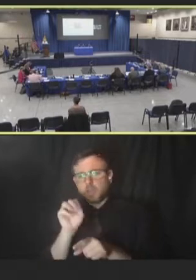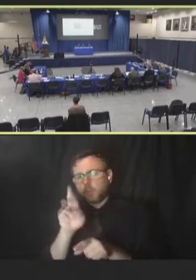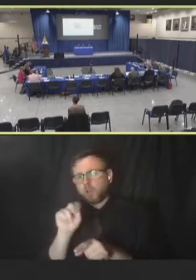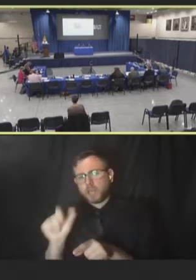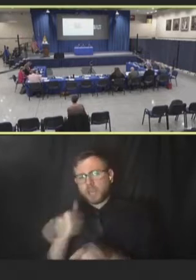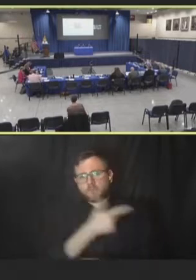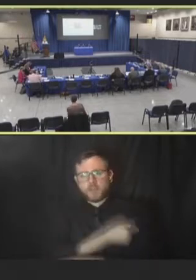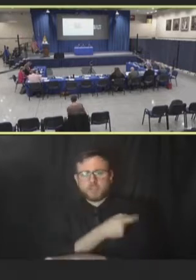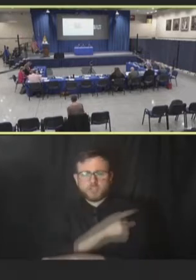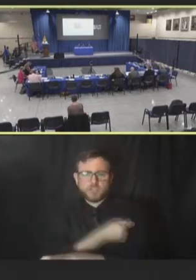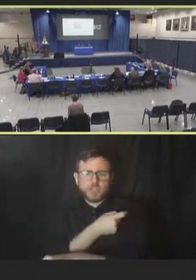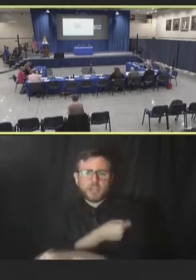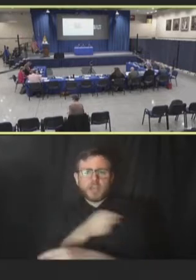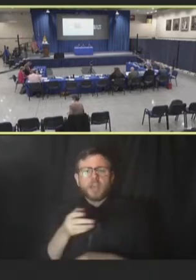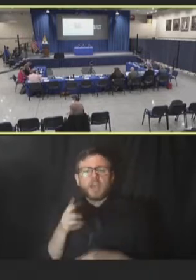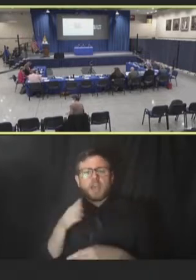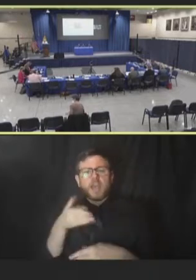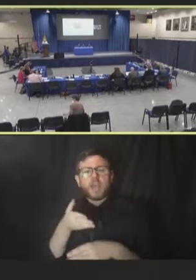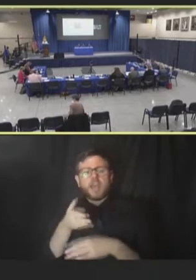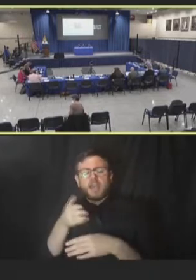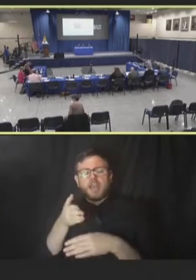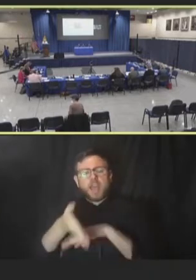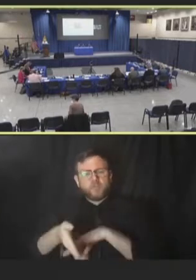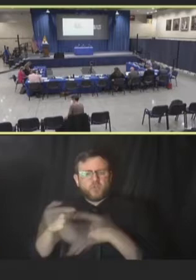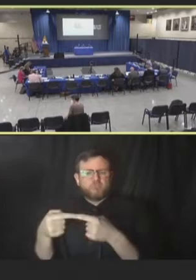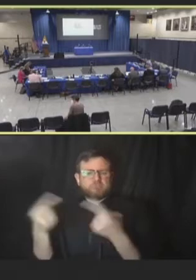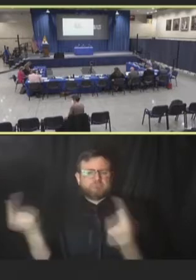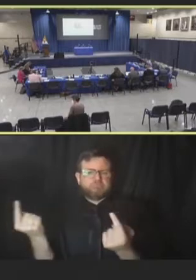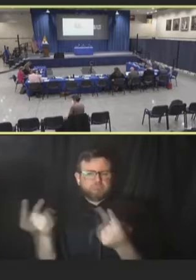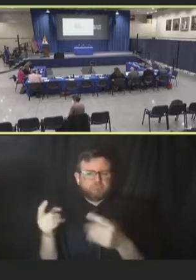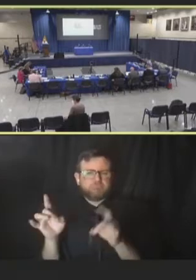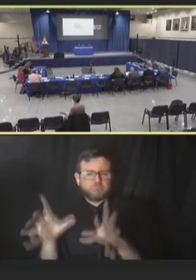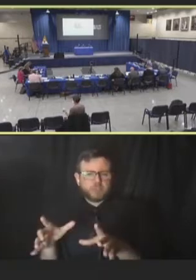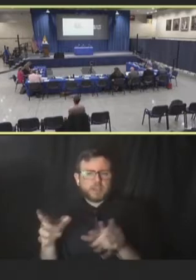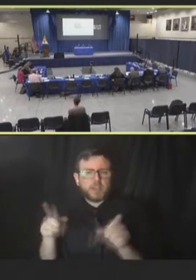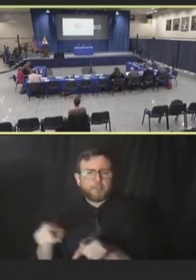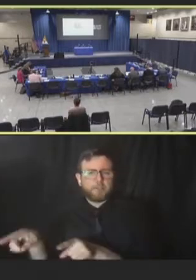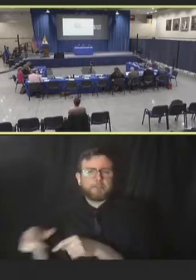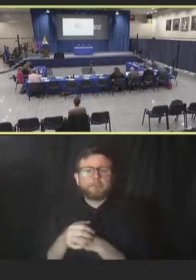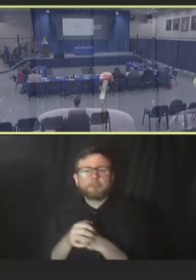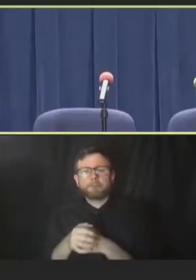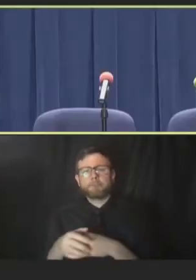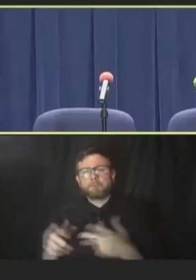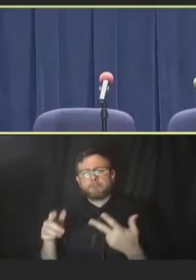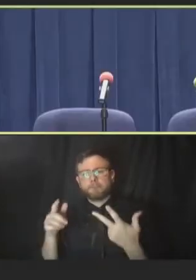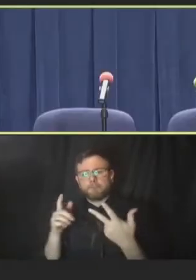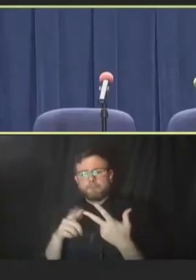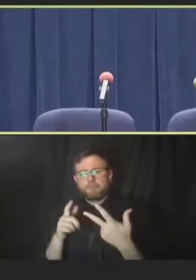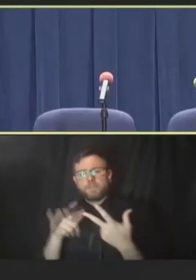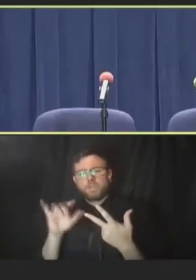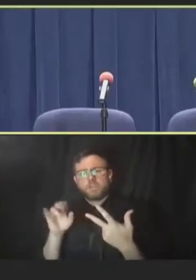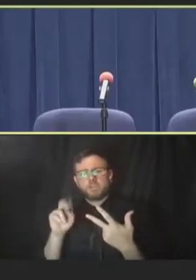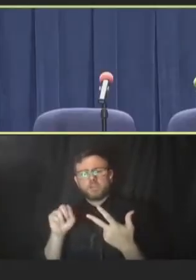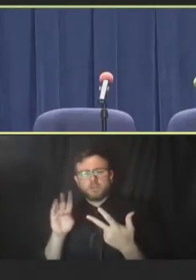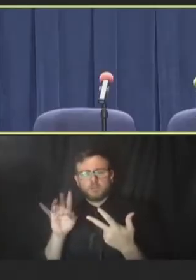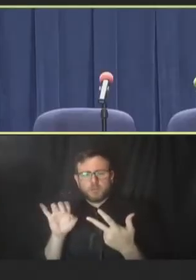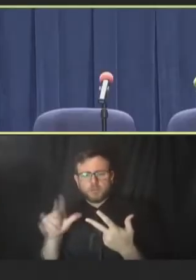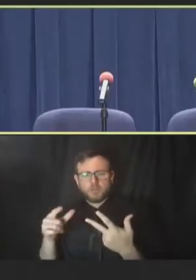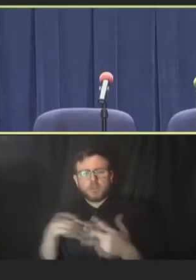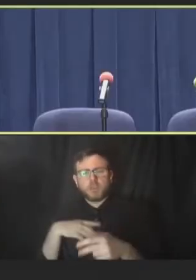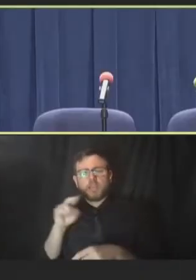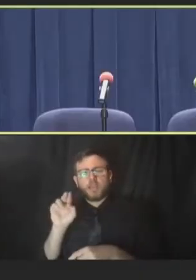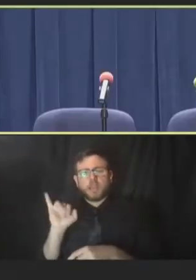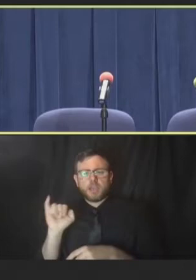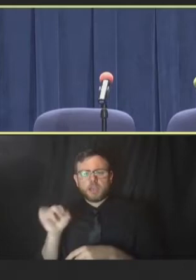vaccination. She'll be followed by Dr. John Beigel from the National Institutes of Health on booster safety research. And then we'll have